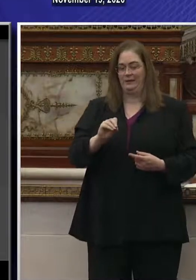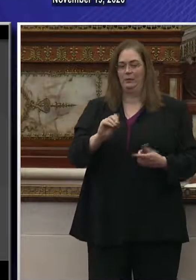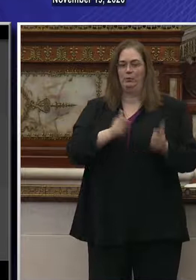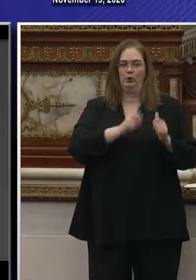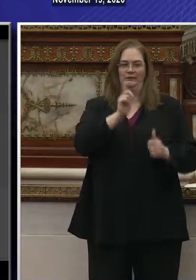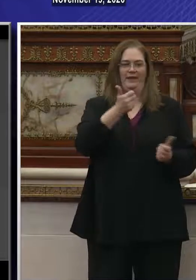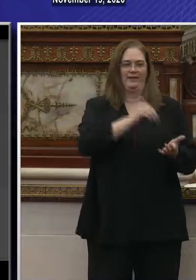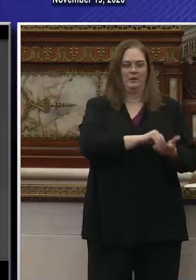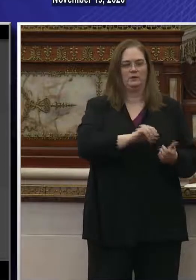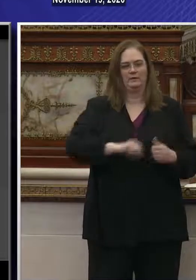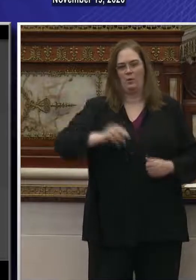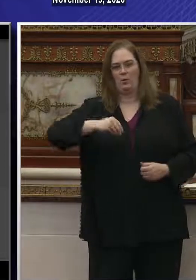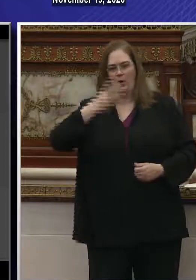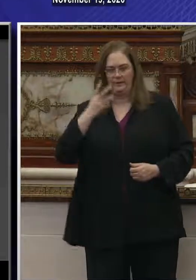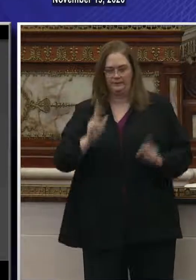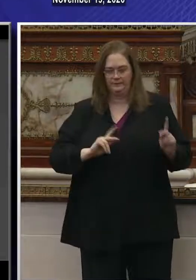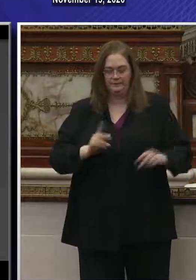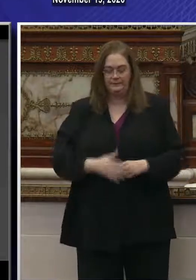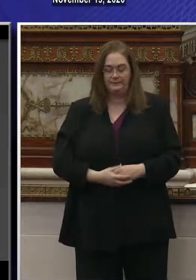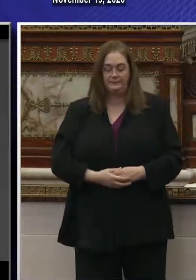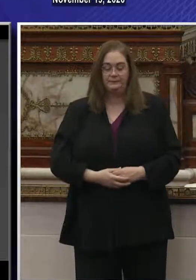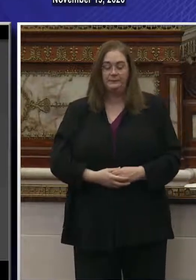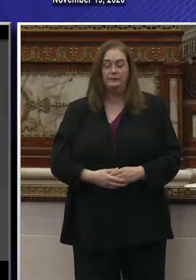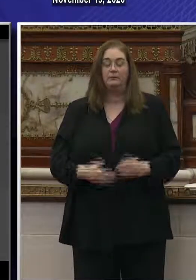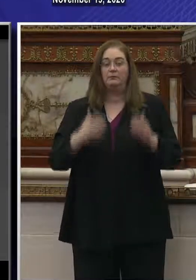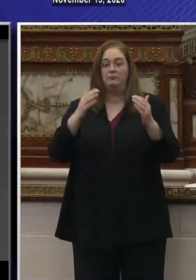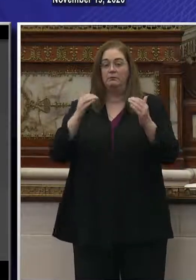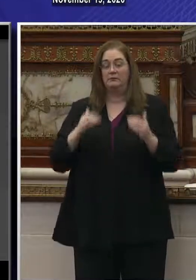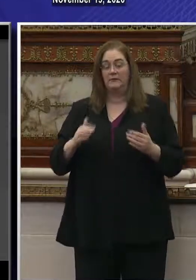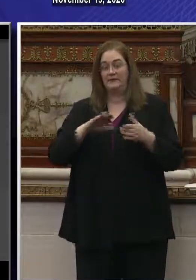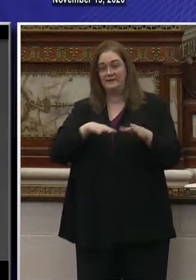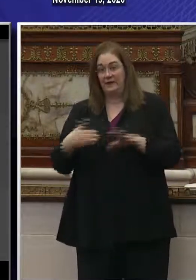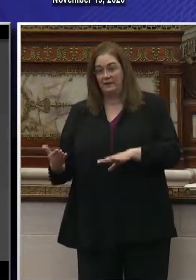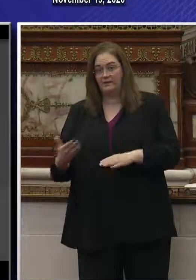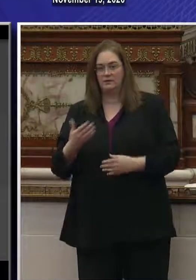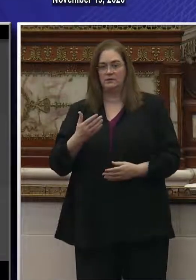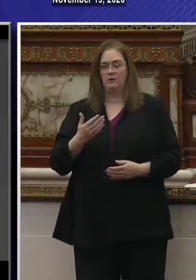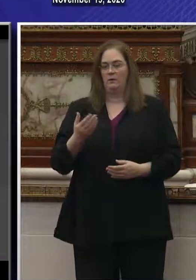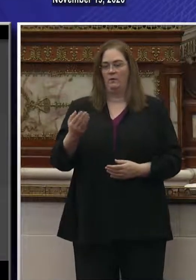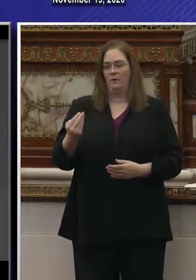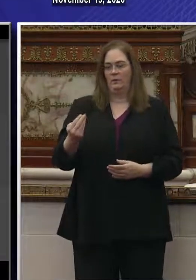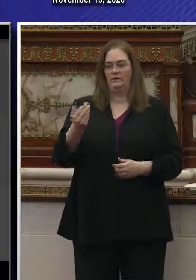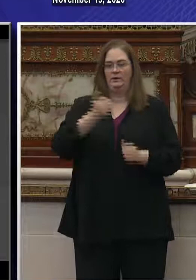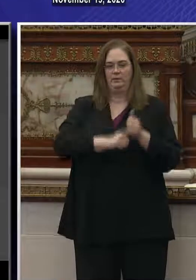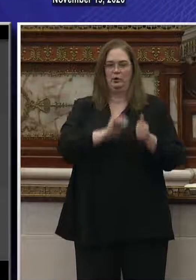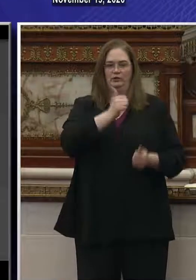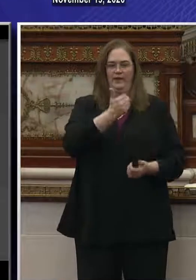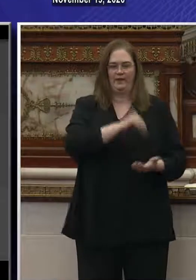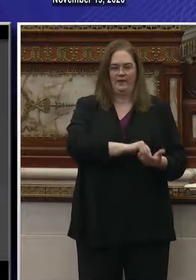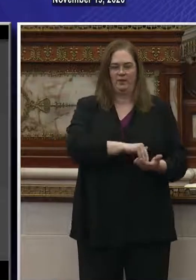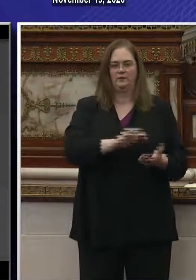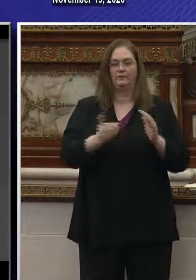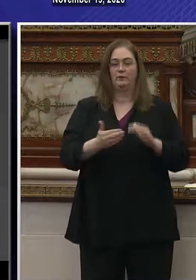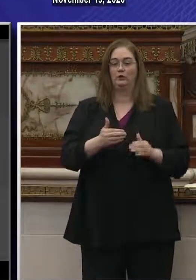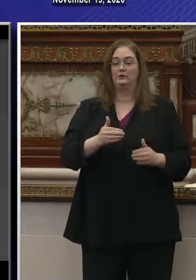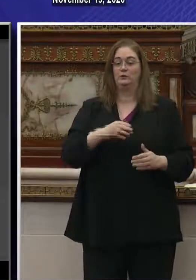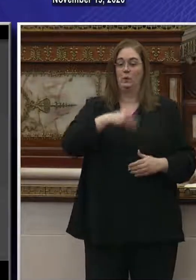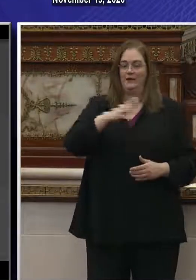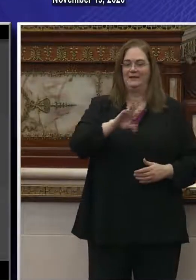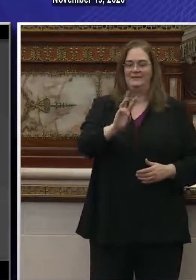Asian. When it comes to deaths, it's 14 per 10,000 versus 6 per